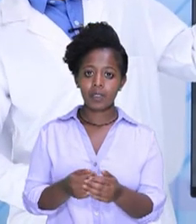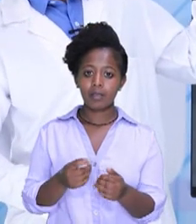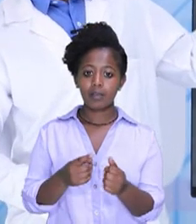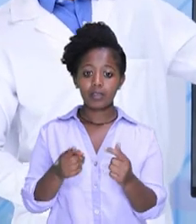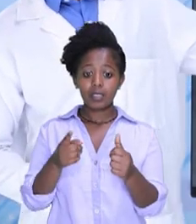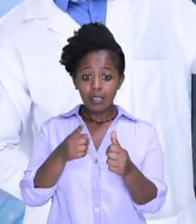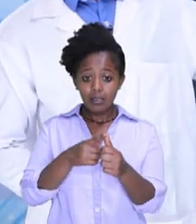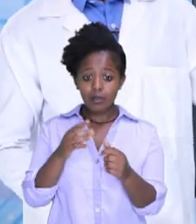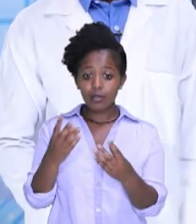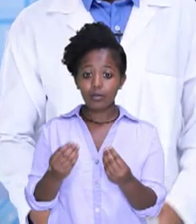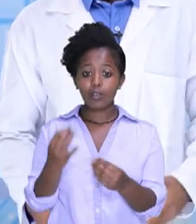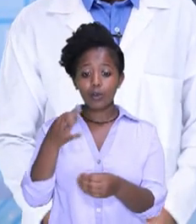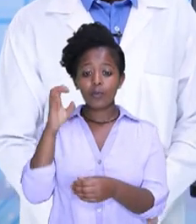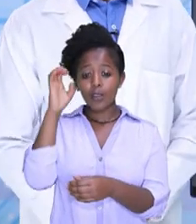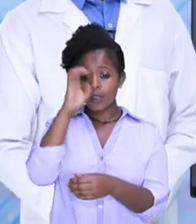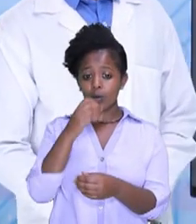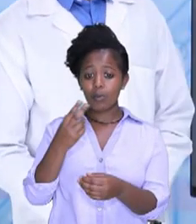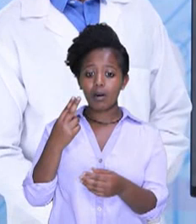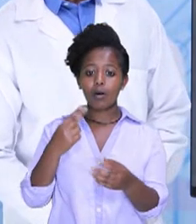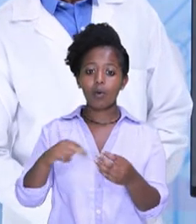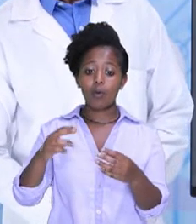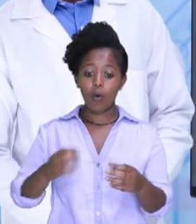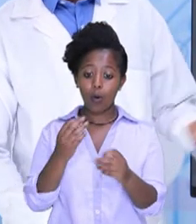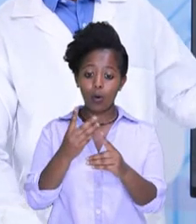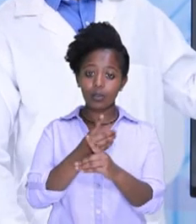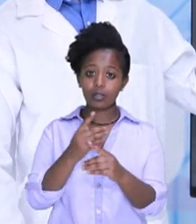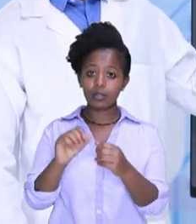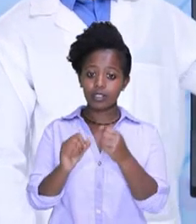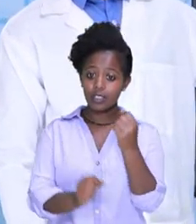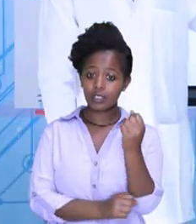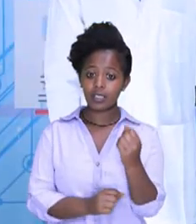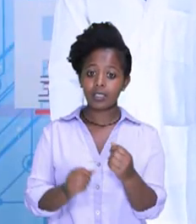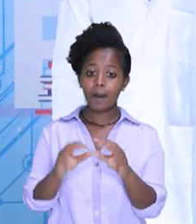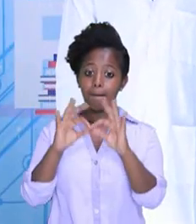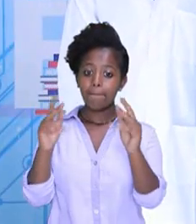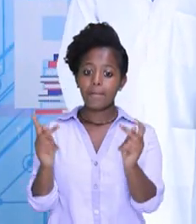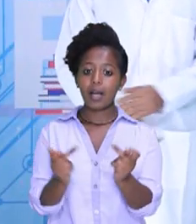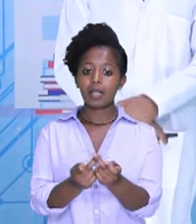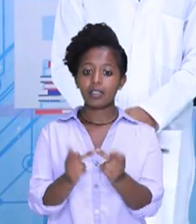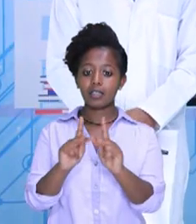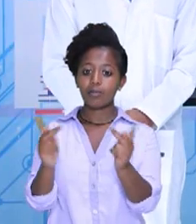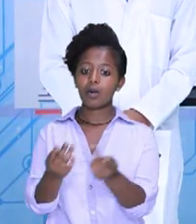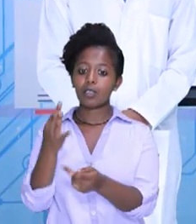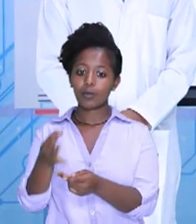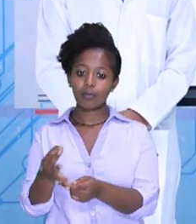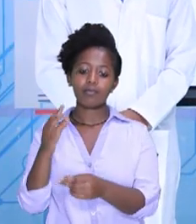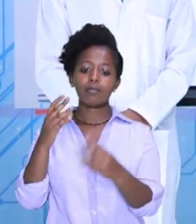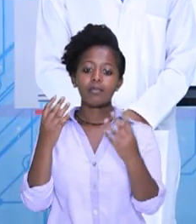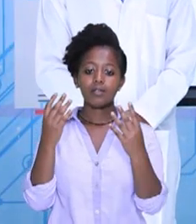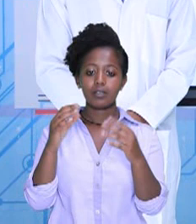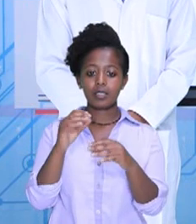As you know, the soil of Ethiopia owe their origin to apparent rock materials.